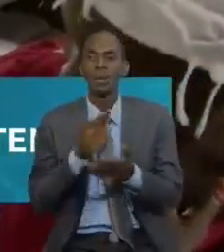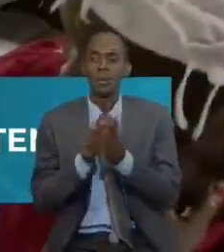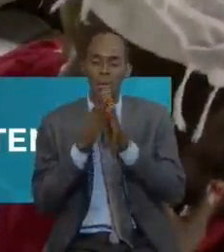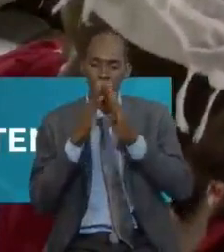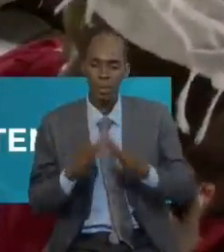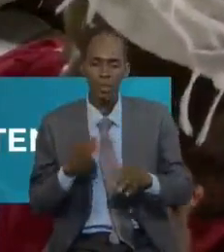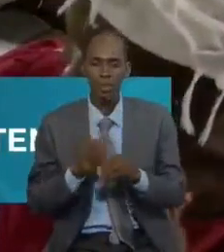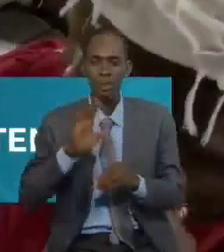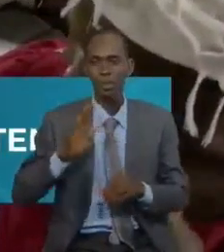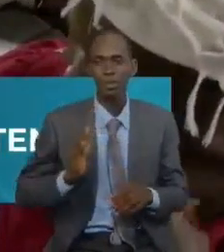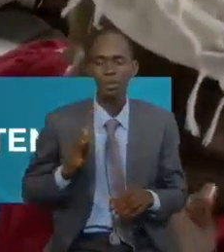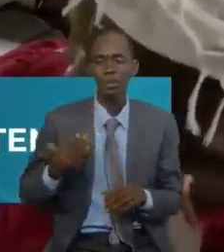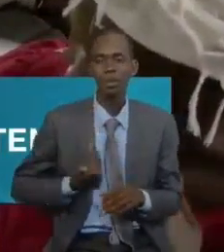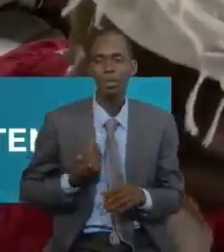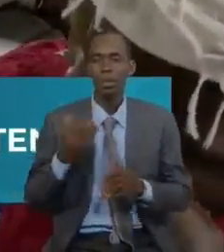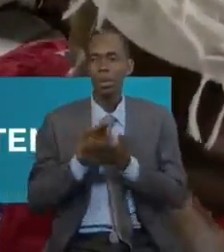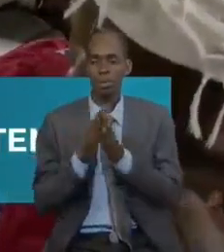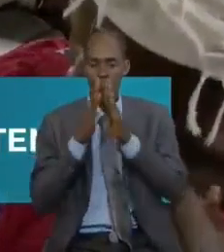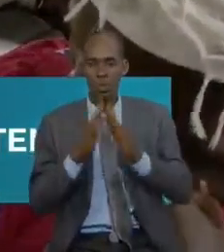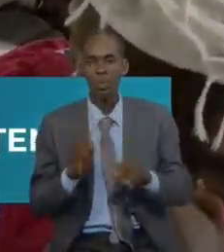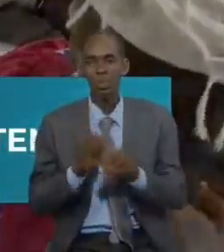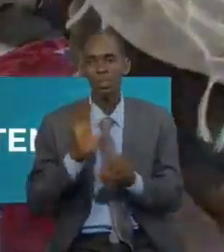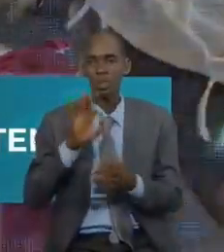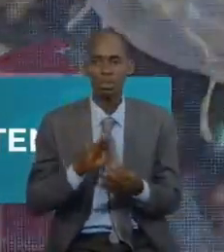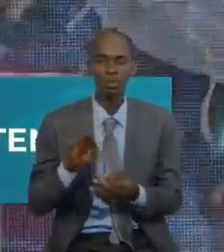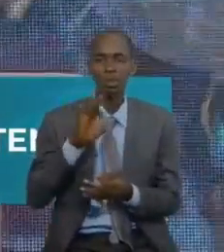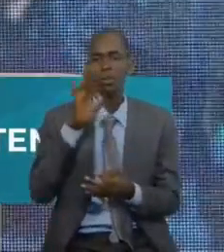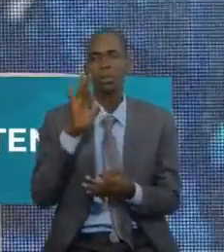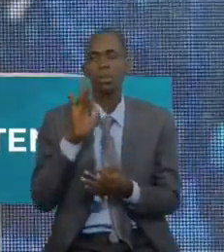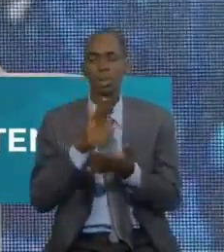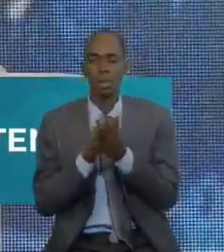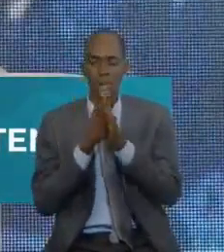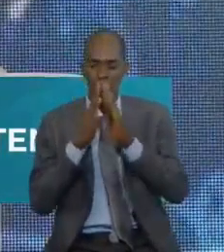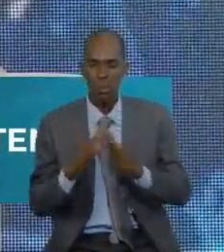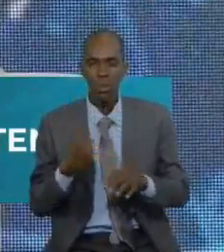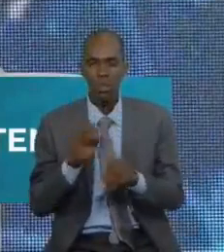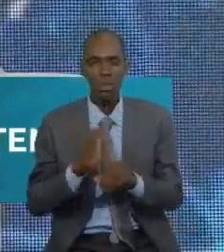soul. Peace in your spirit. Peace in your